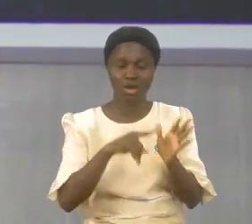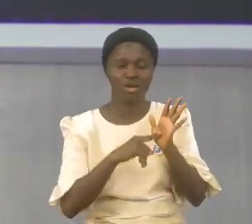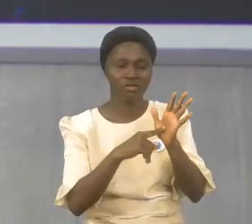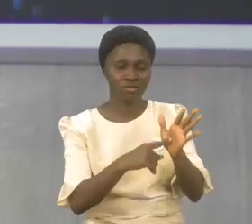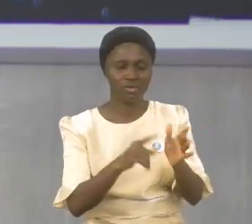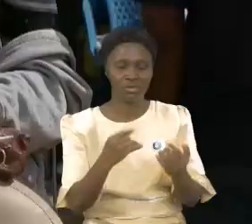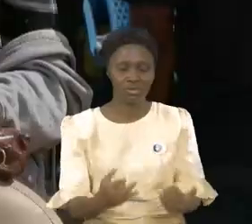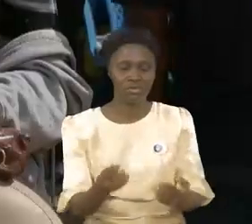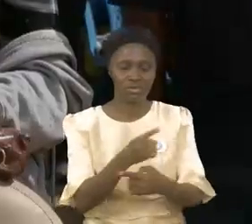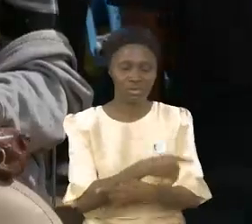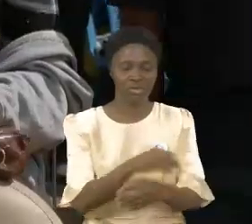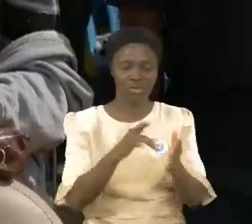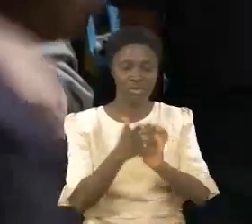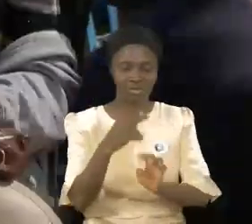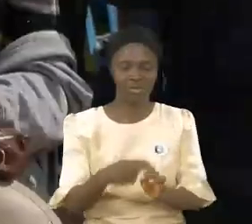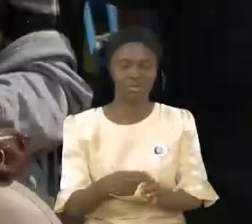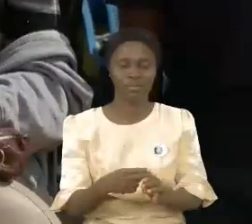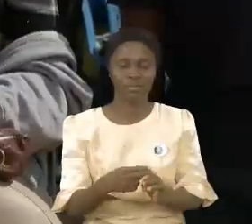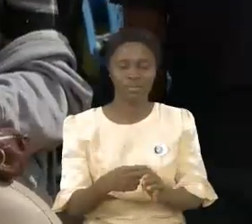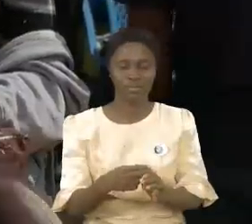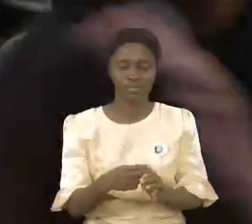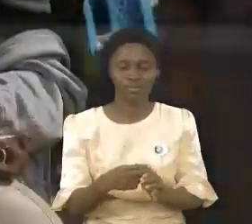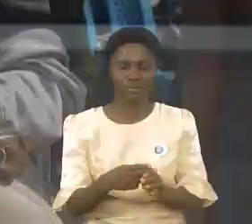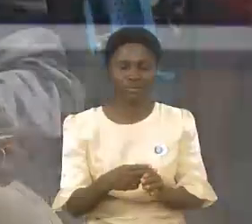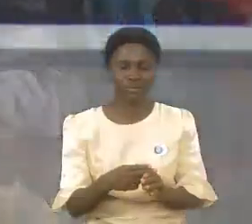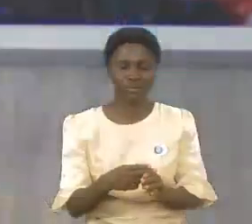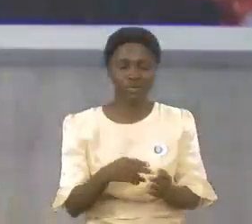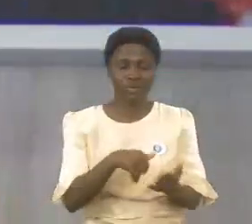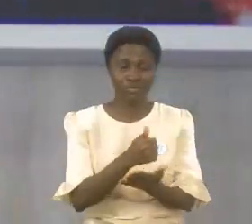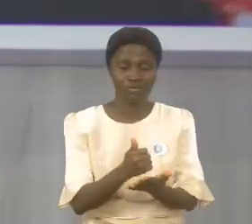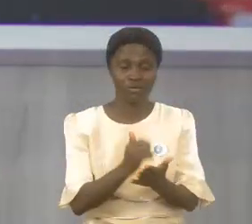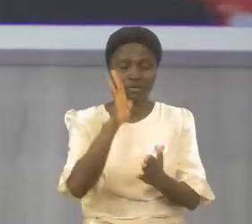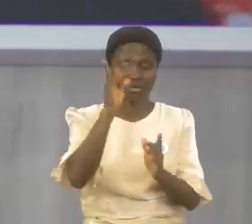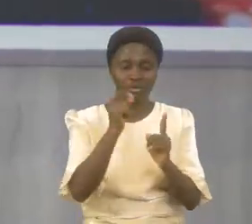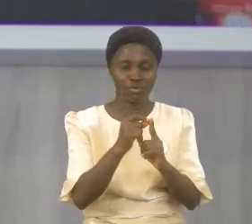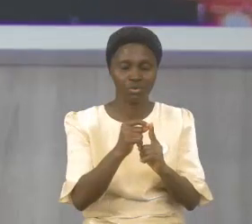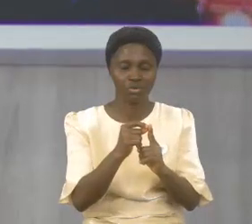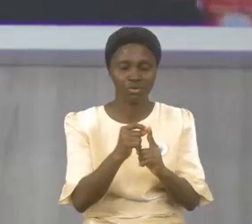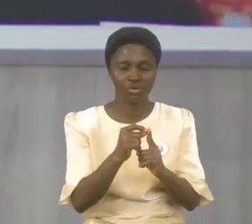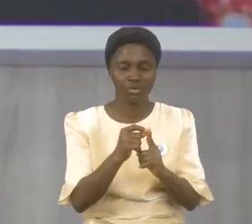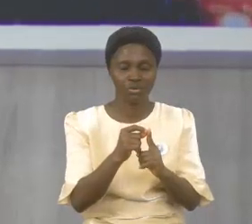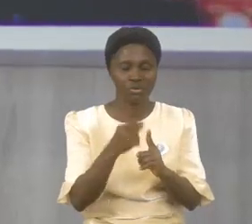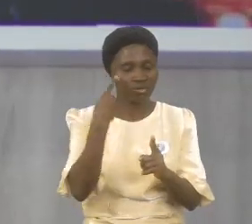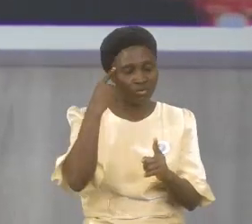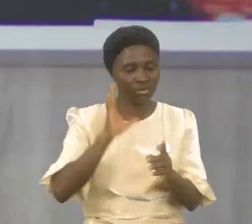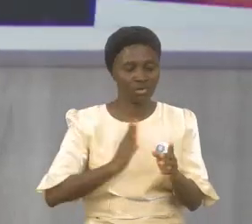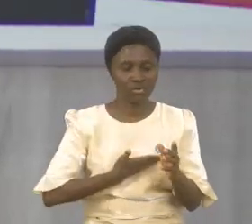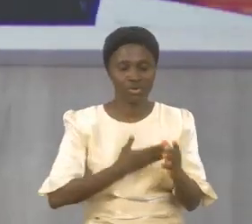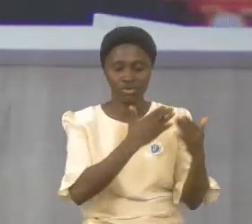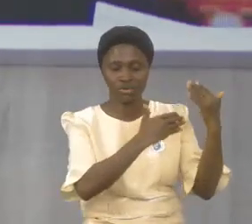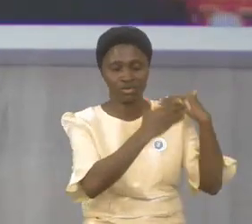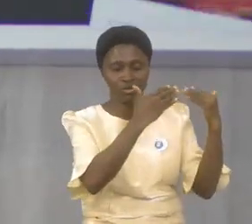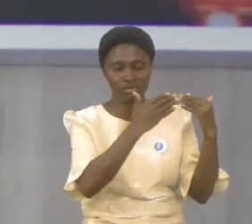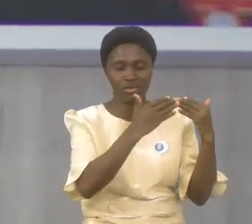in Jesus' name. And confirm your word for our generation, for